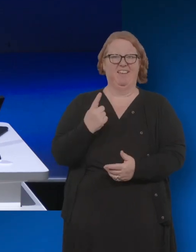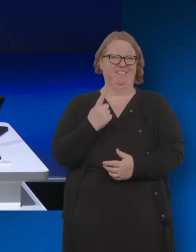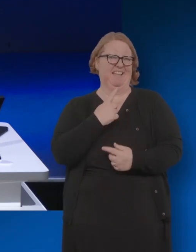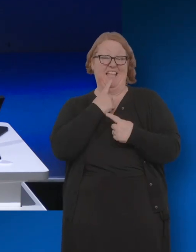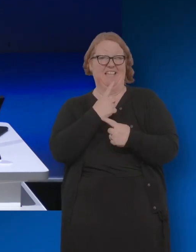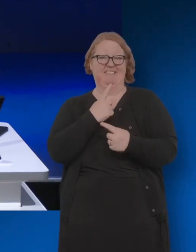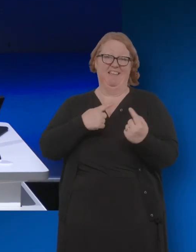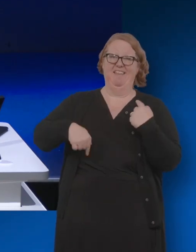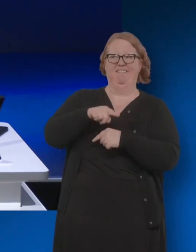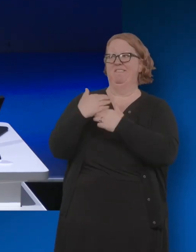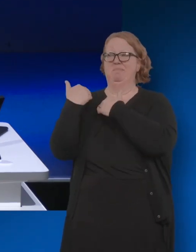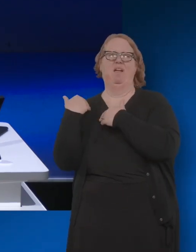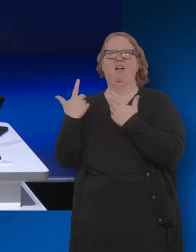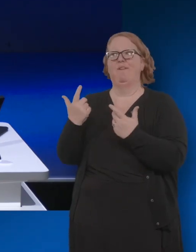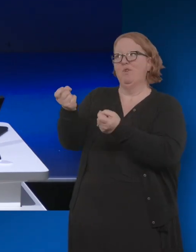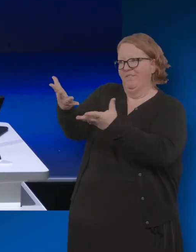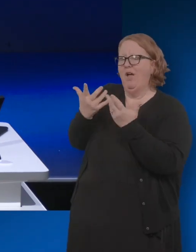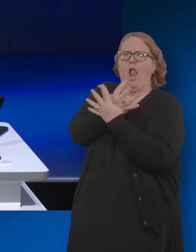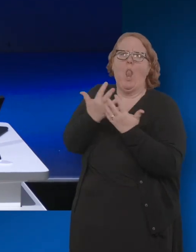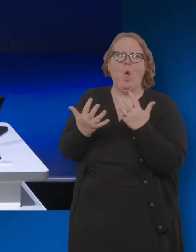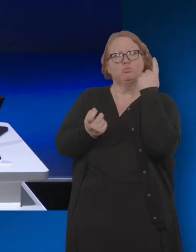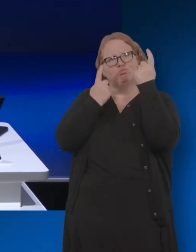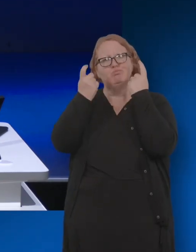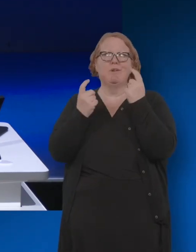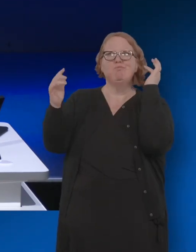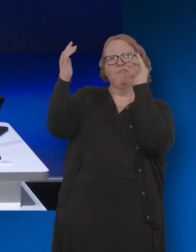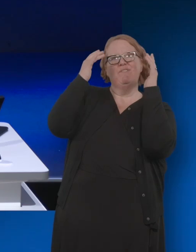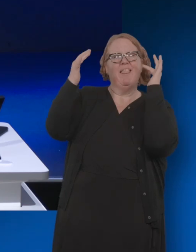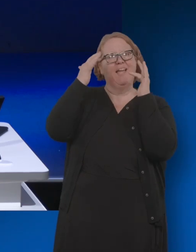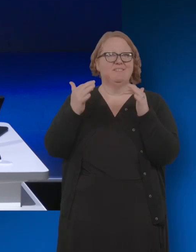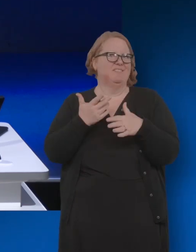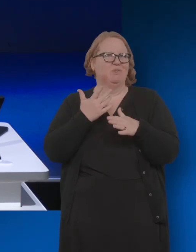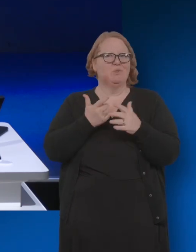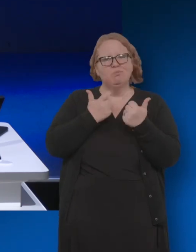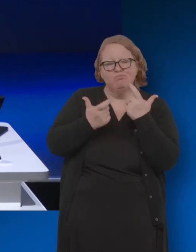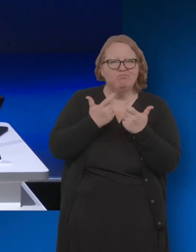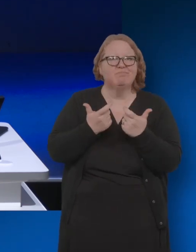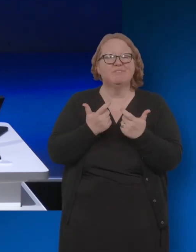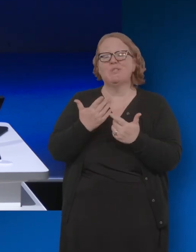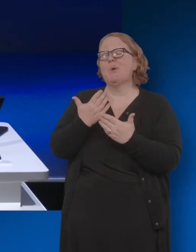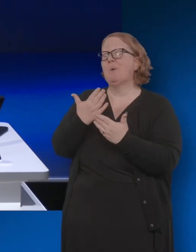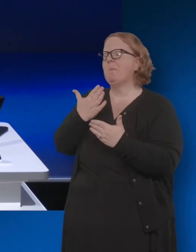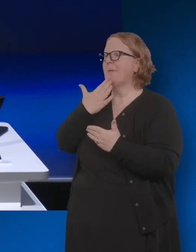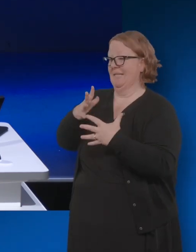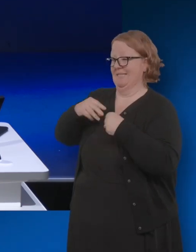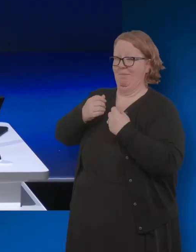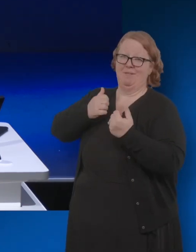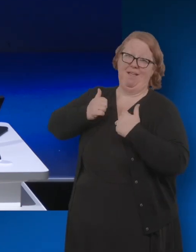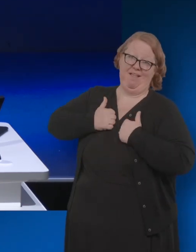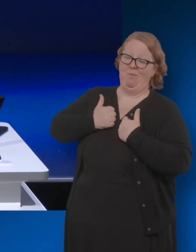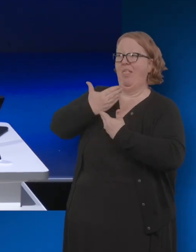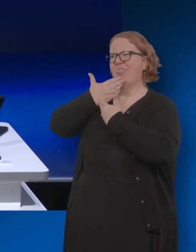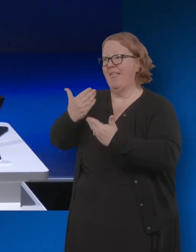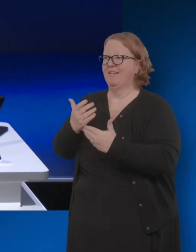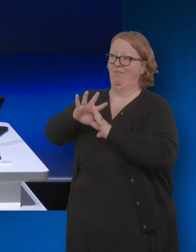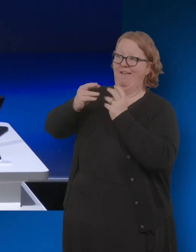I say you have offered us much to think about, to reflect on, and to work through. Please accept our thanks for all that you have shared with